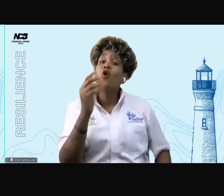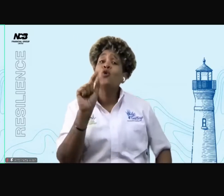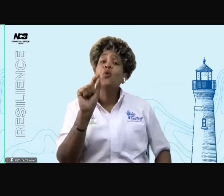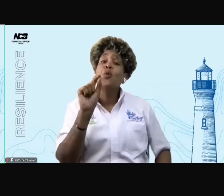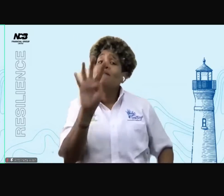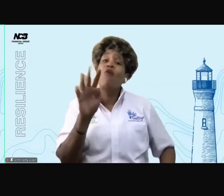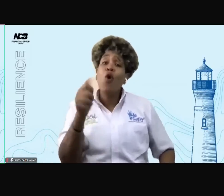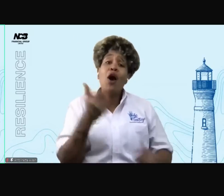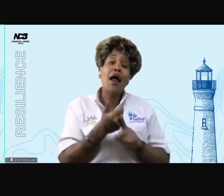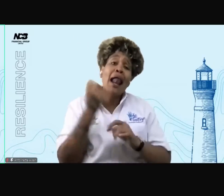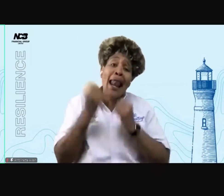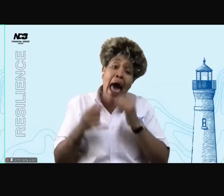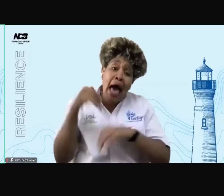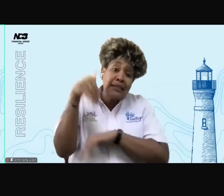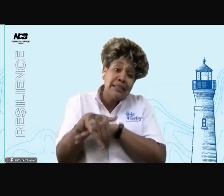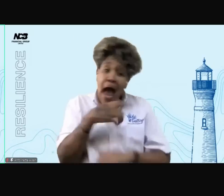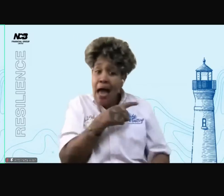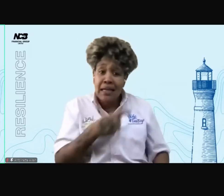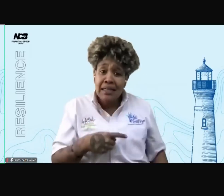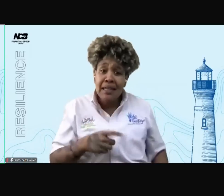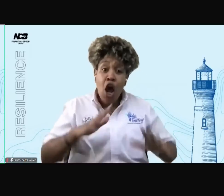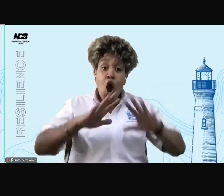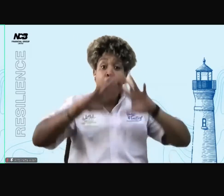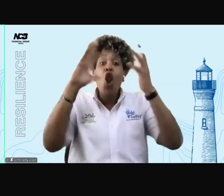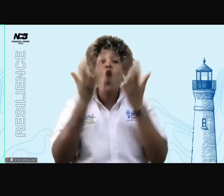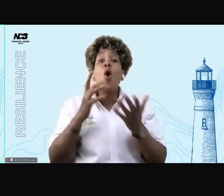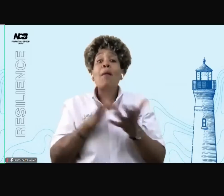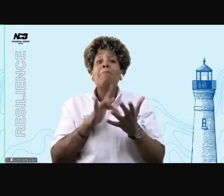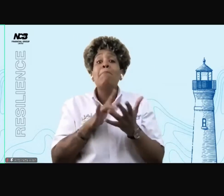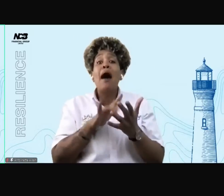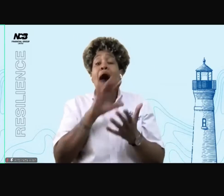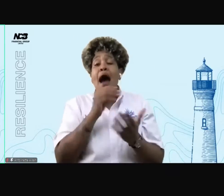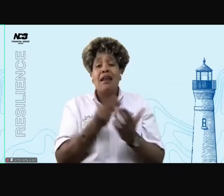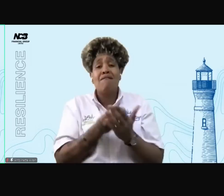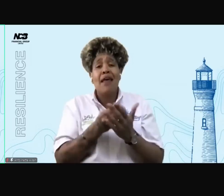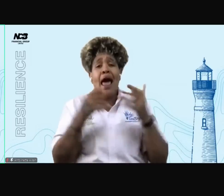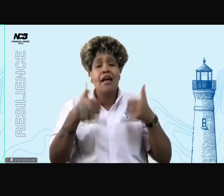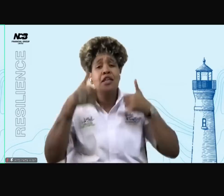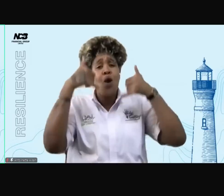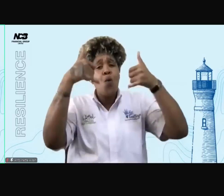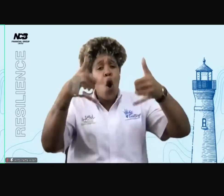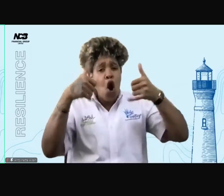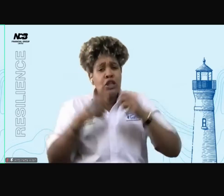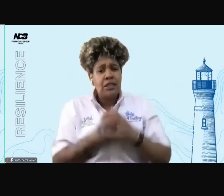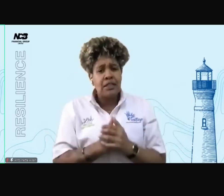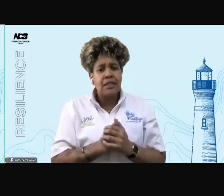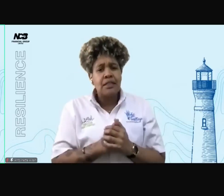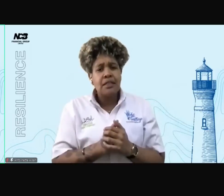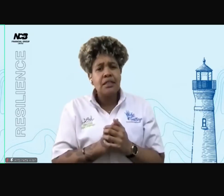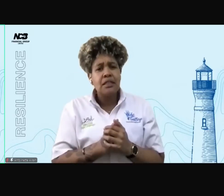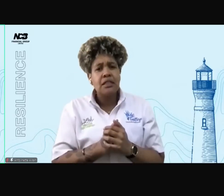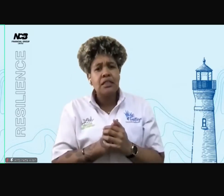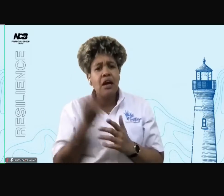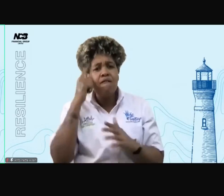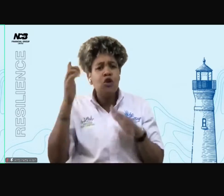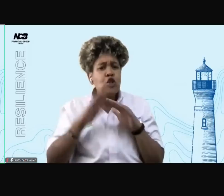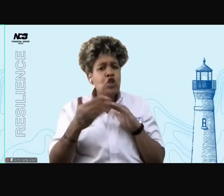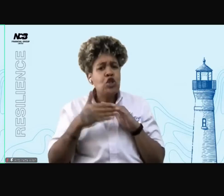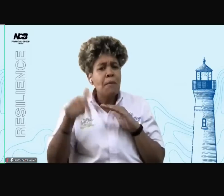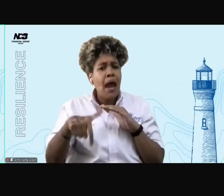2024, last night, Global Bank and Finance Awards. For